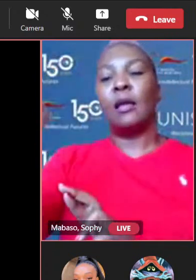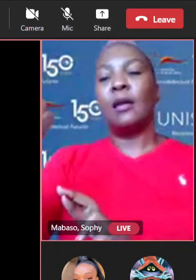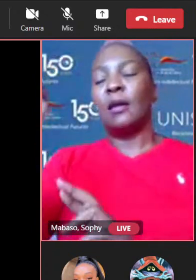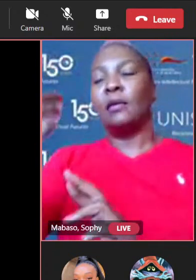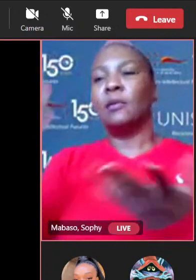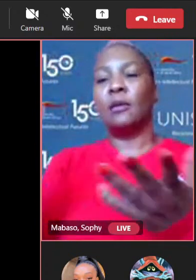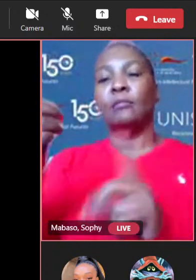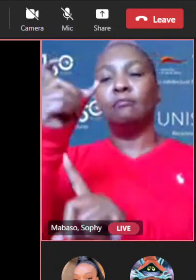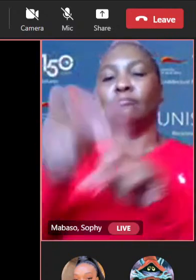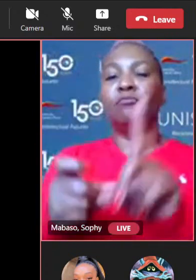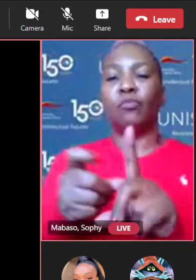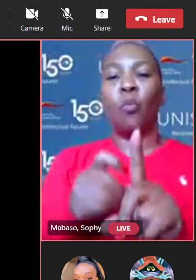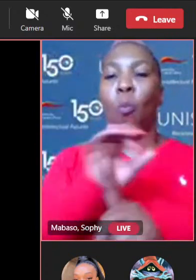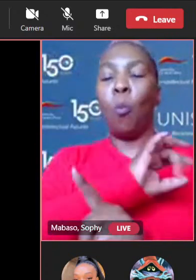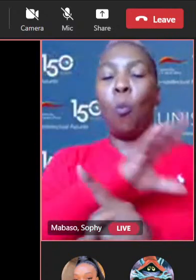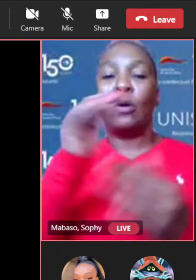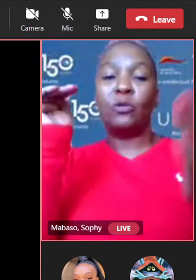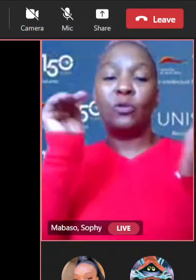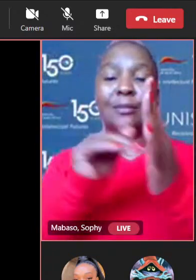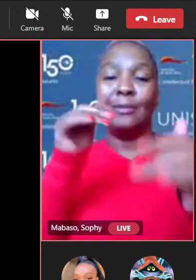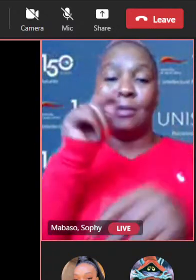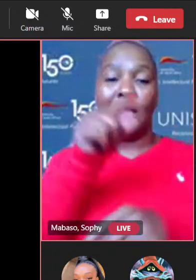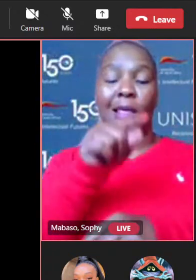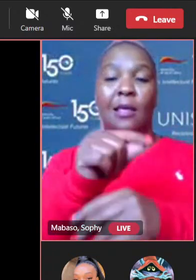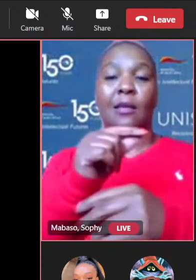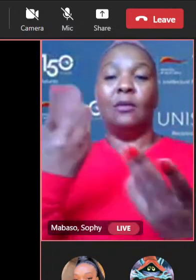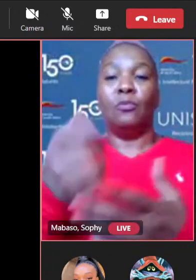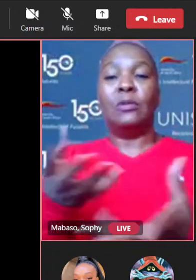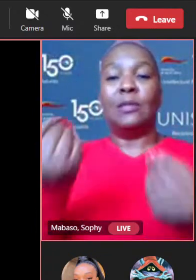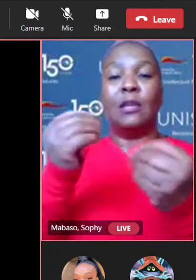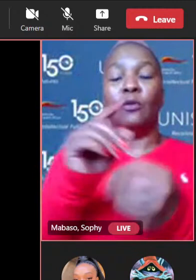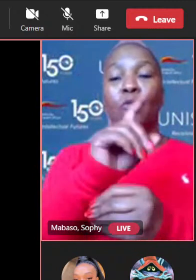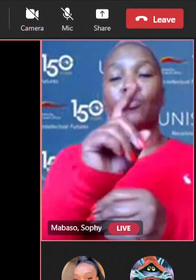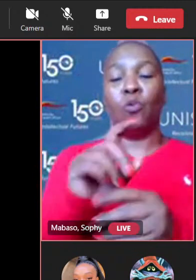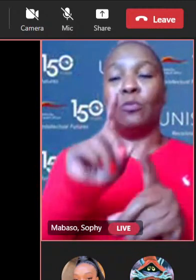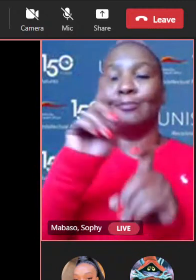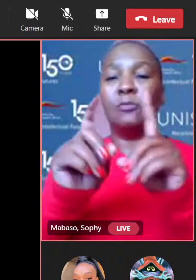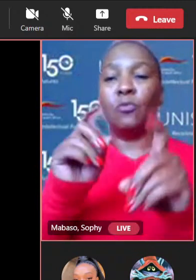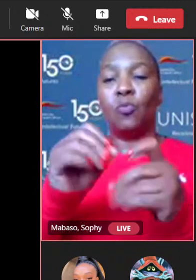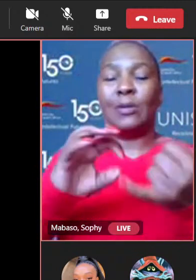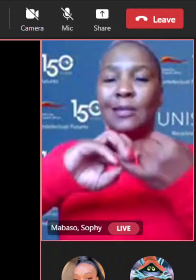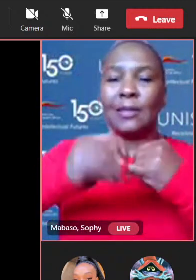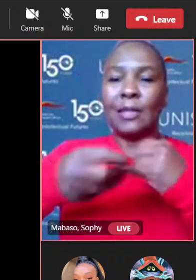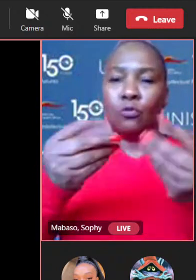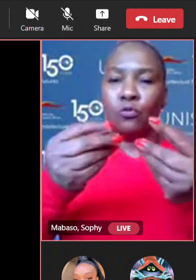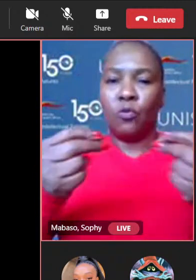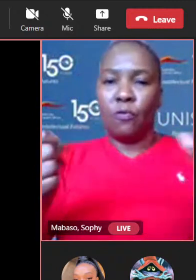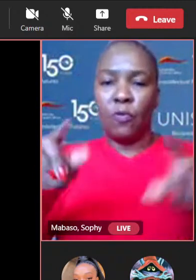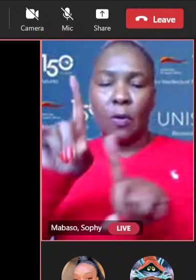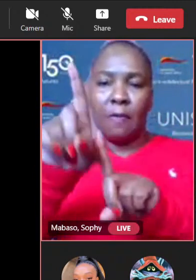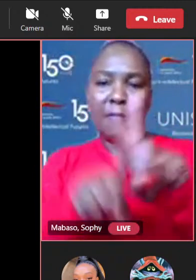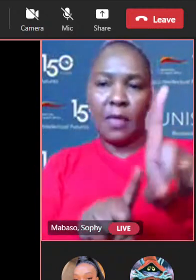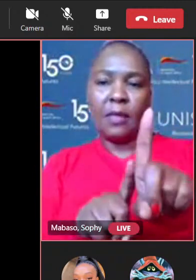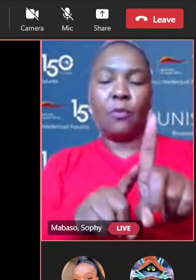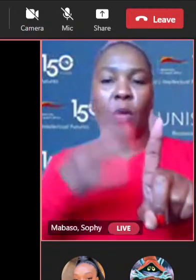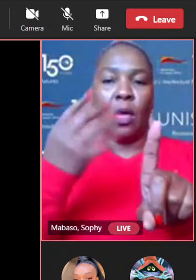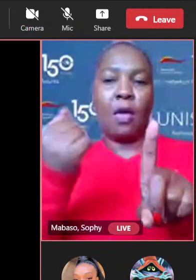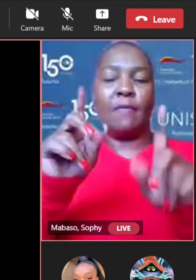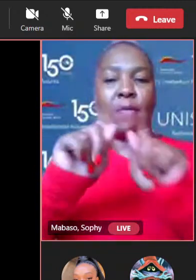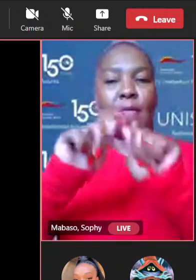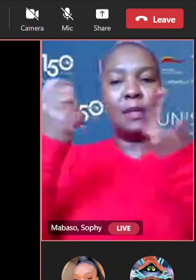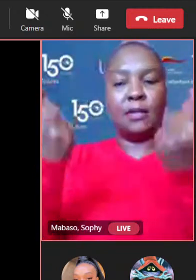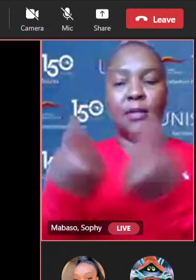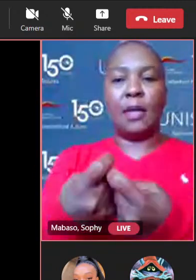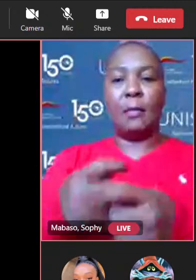the contact center, we take your inquiry, we attempt to resolve it, failing which we've got a team that deals